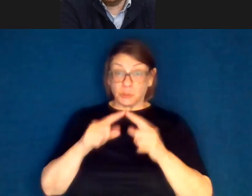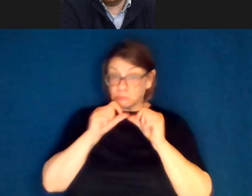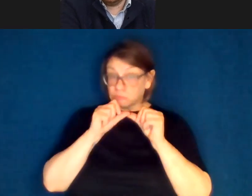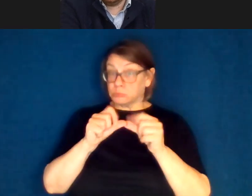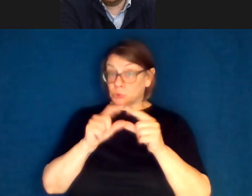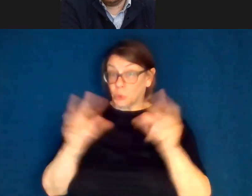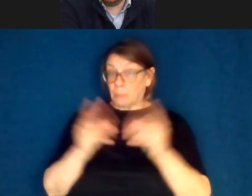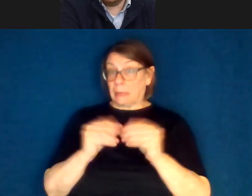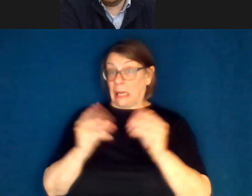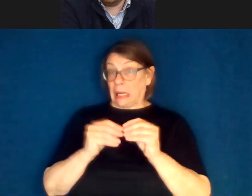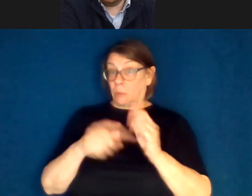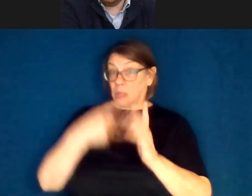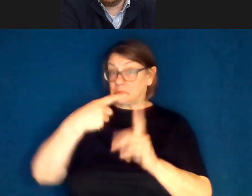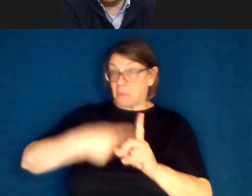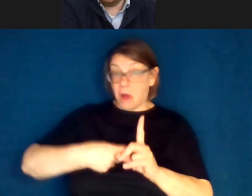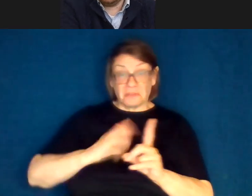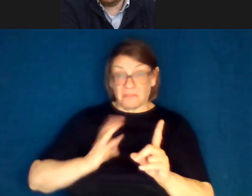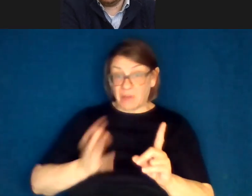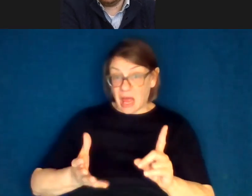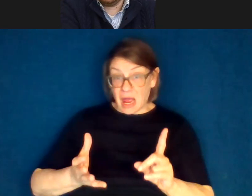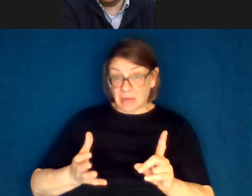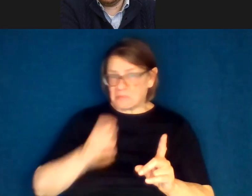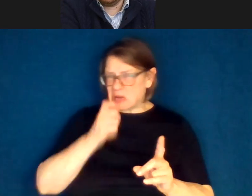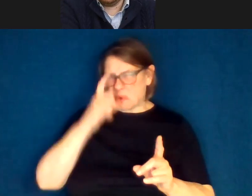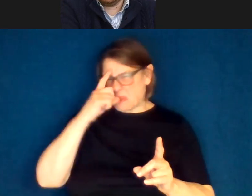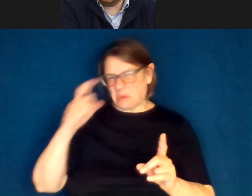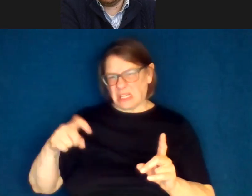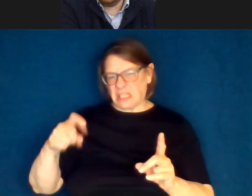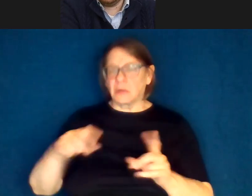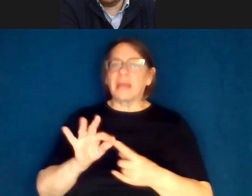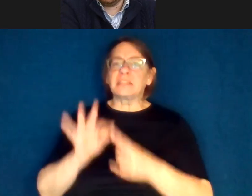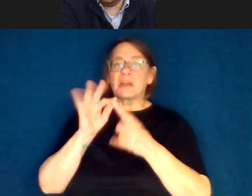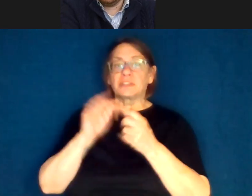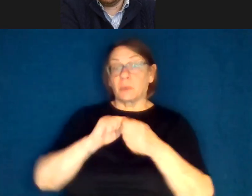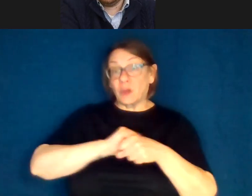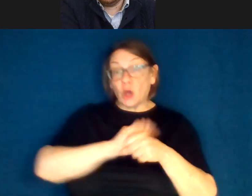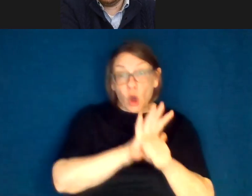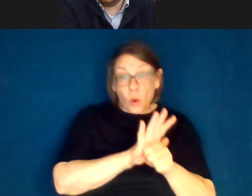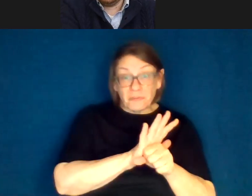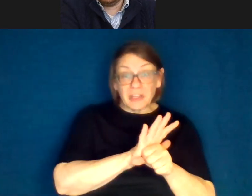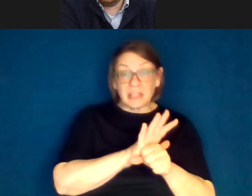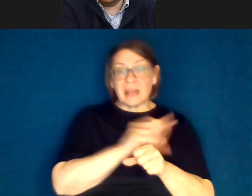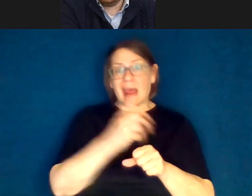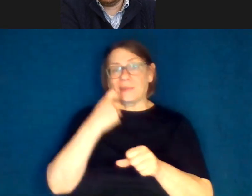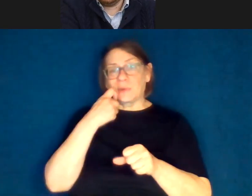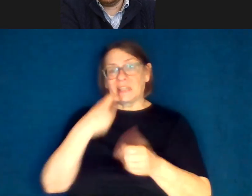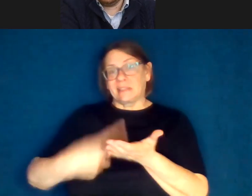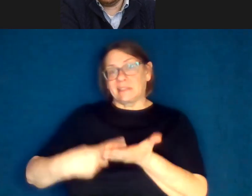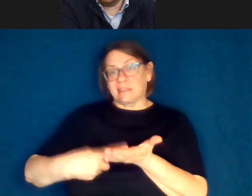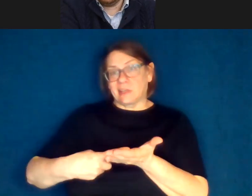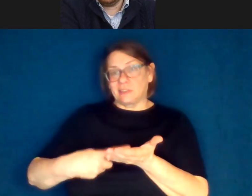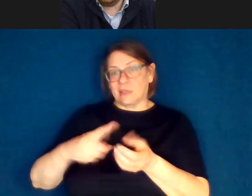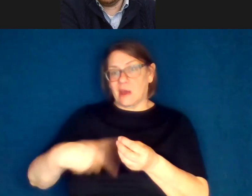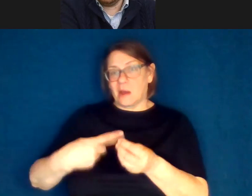continue doing, meeting on a monthly basis, especially in terms of COVID and the recent discussion that was just had